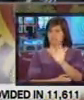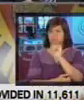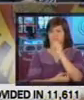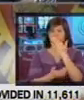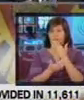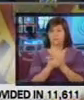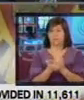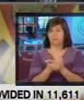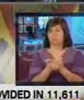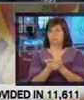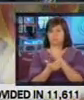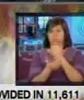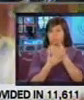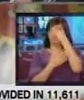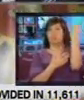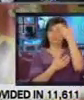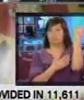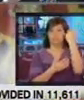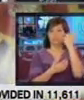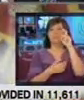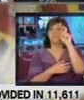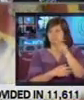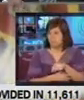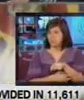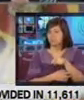any service. We should